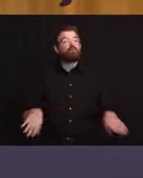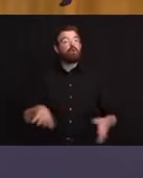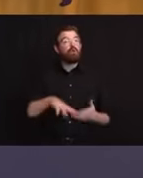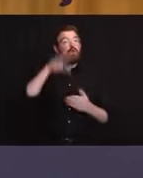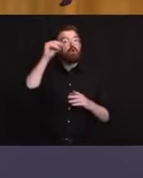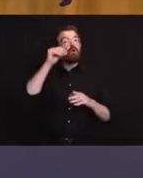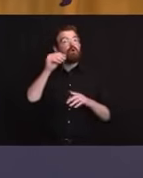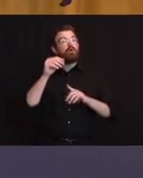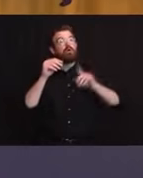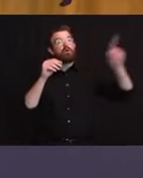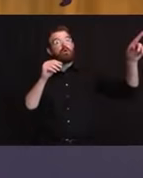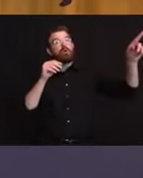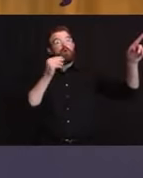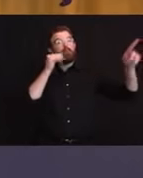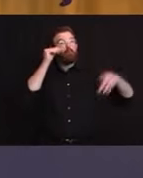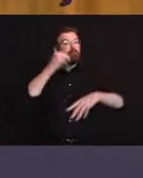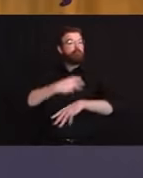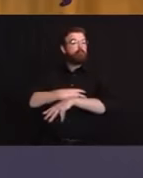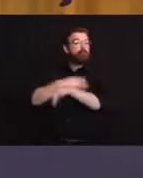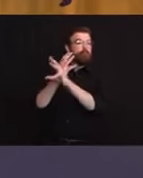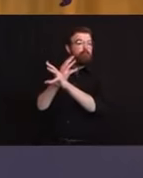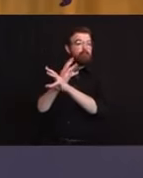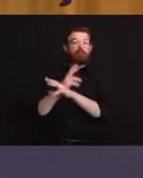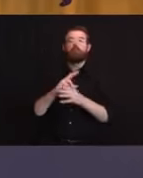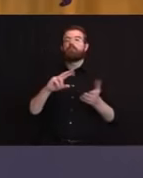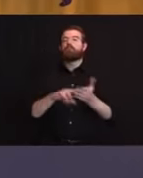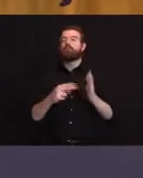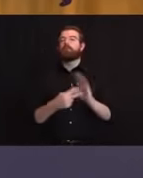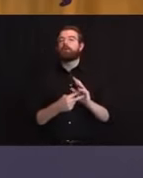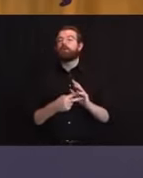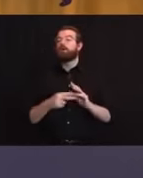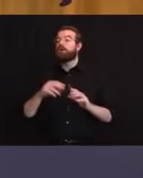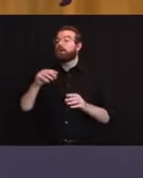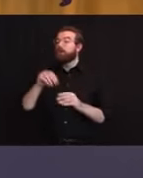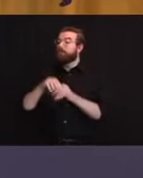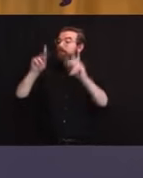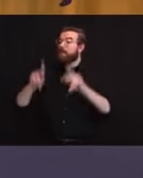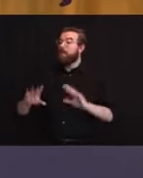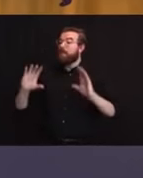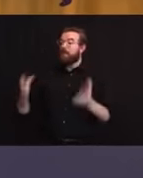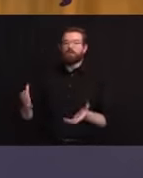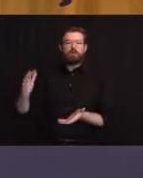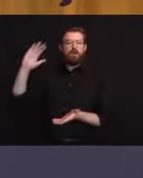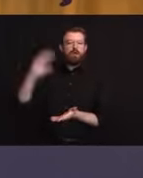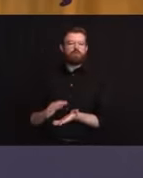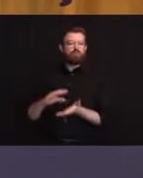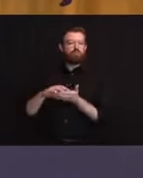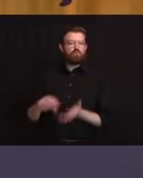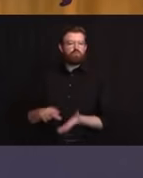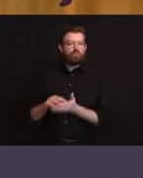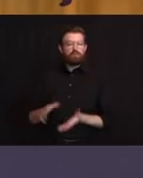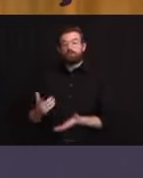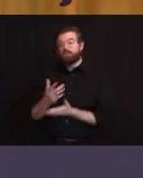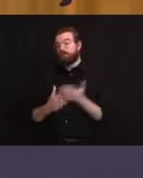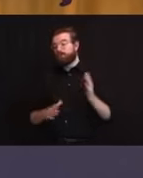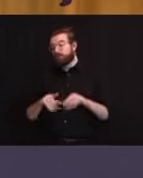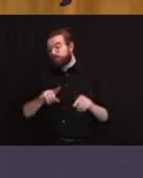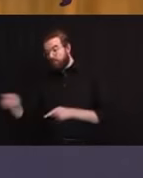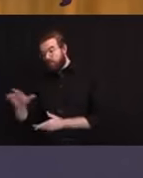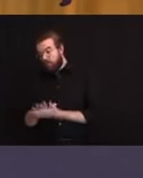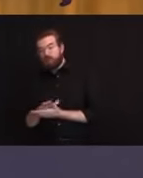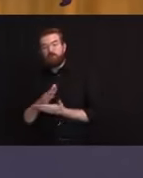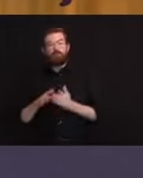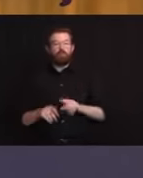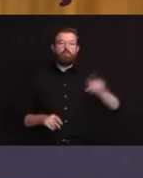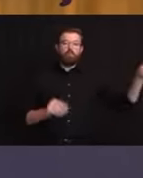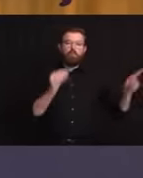addressing capacity and density in the classroom. But beyond that, if you could bear with us. I did not see the president say that, but